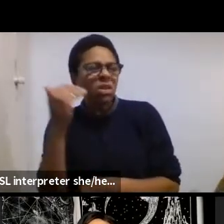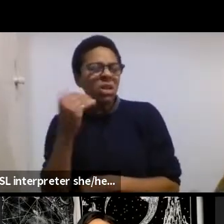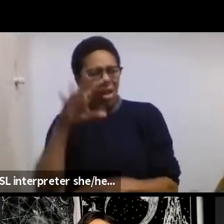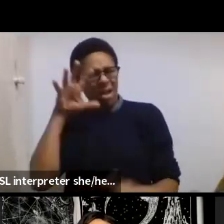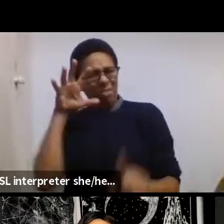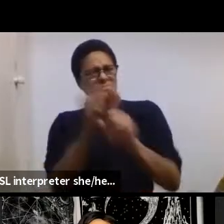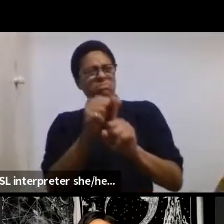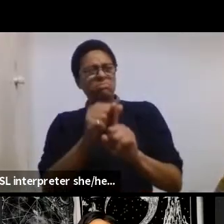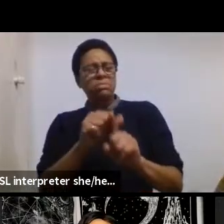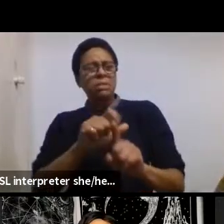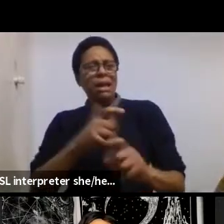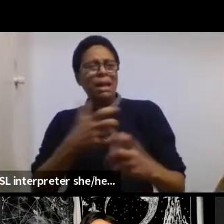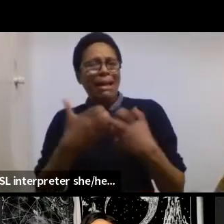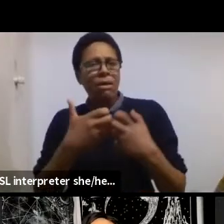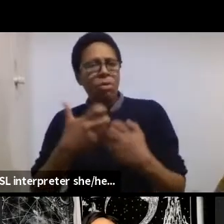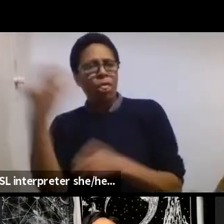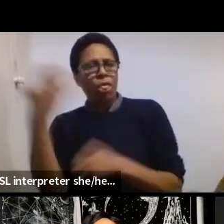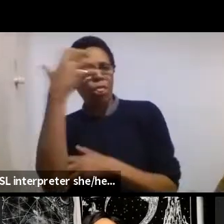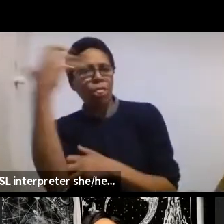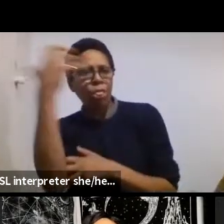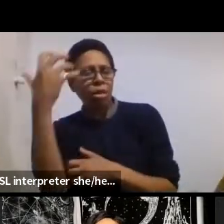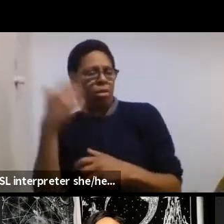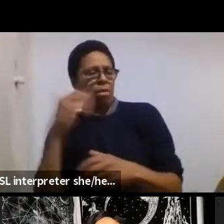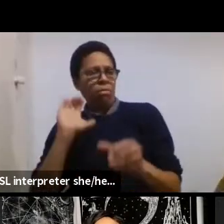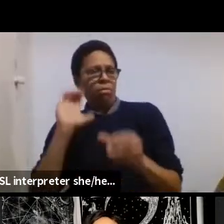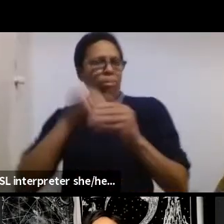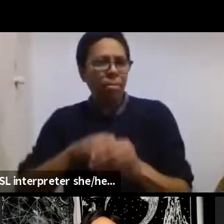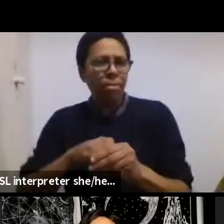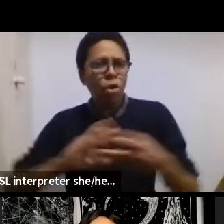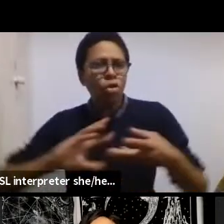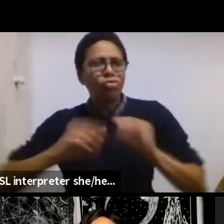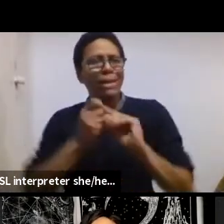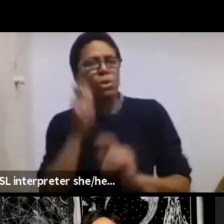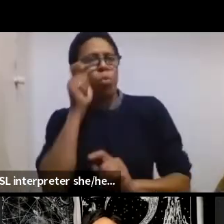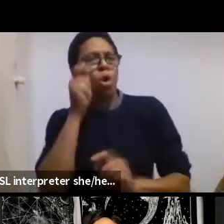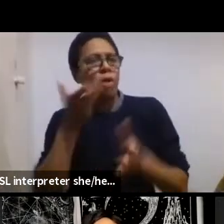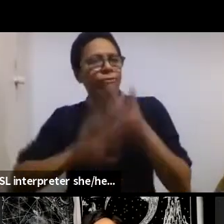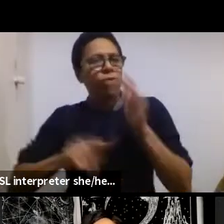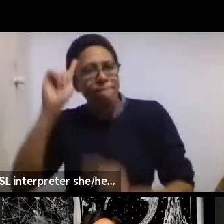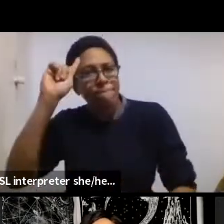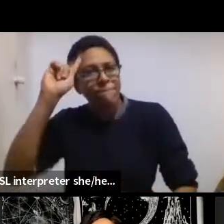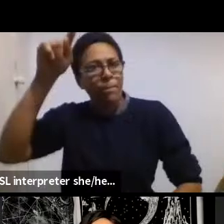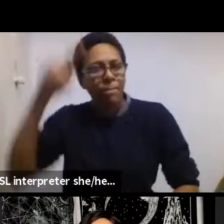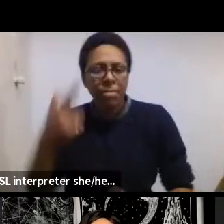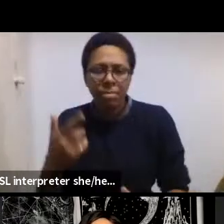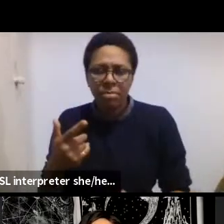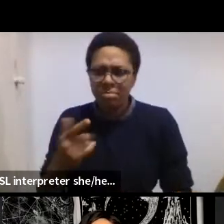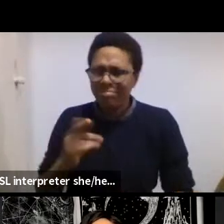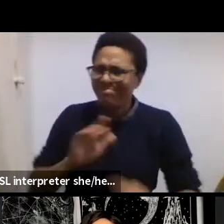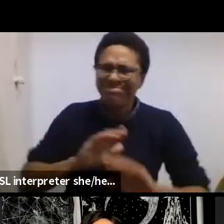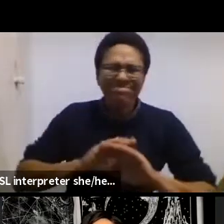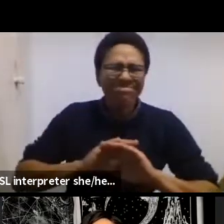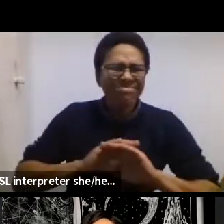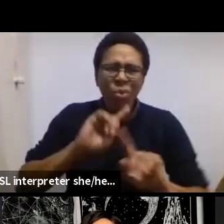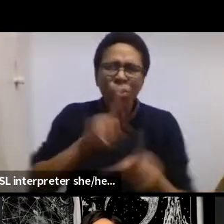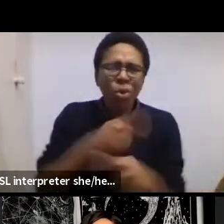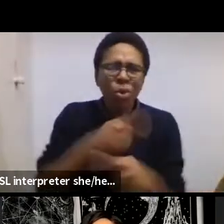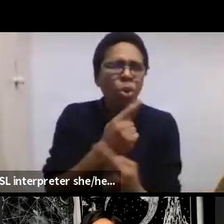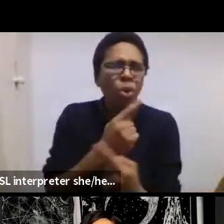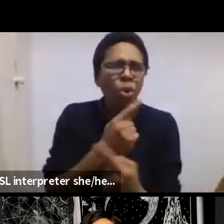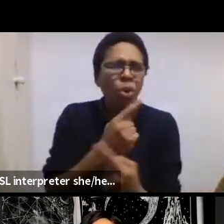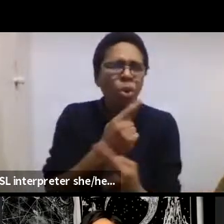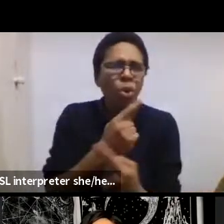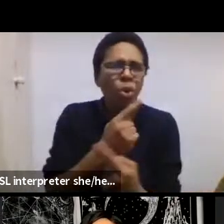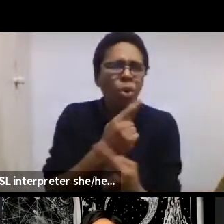in their head. And that a lot of us, we're not used to being in some sort of scene. When